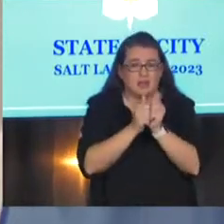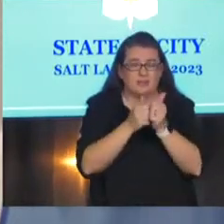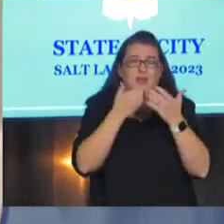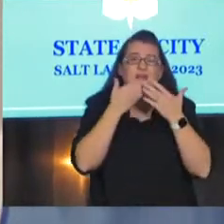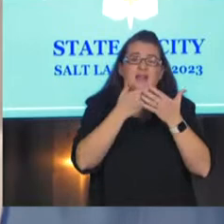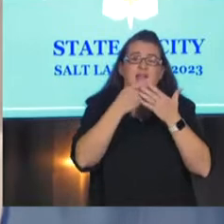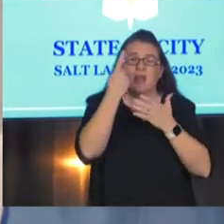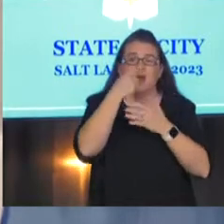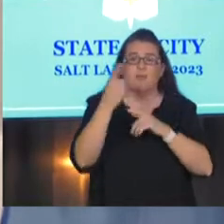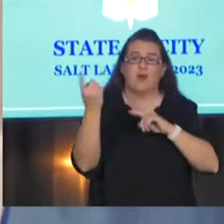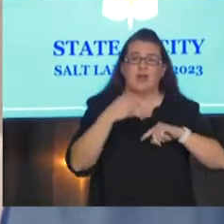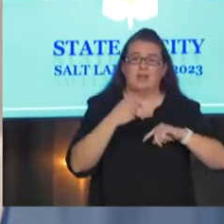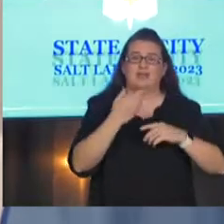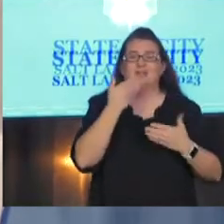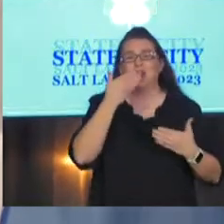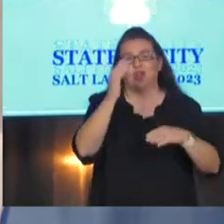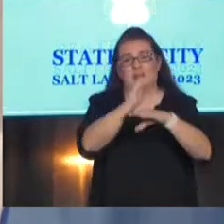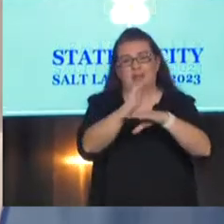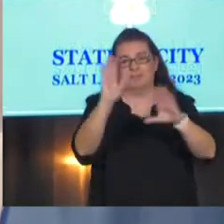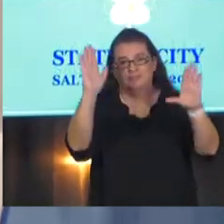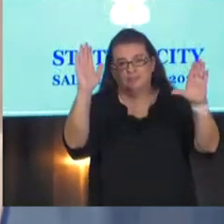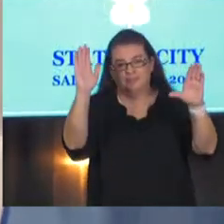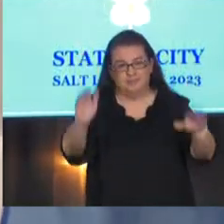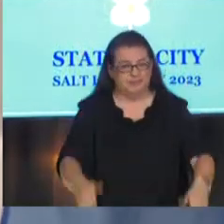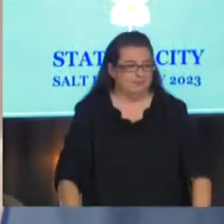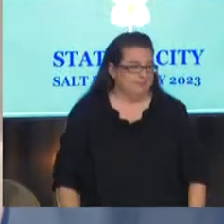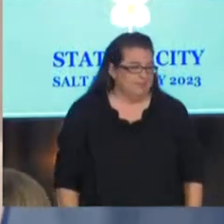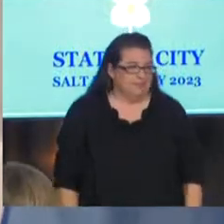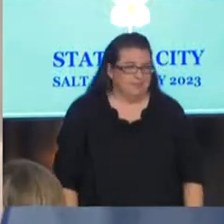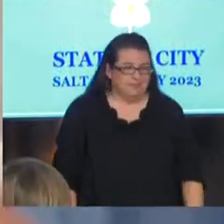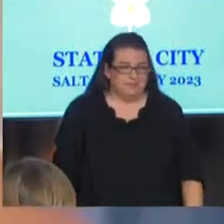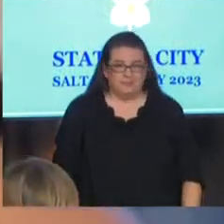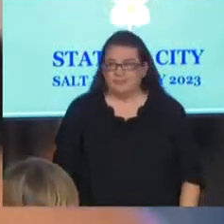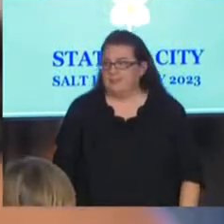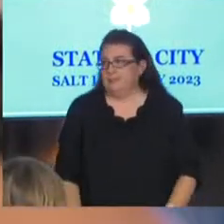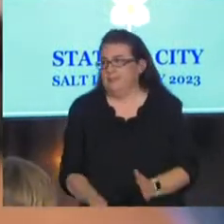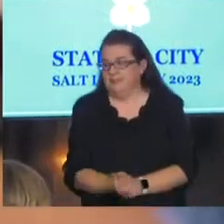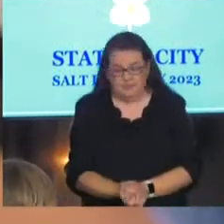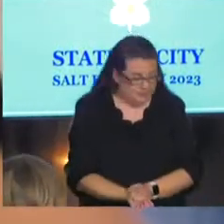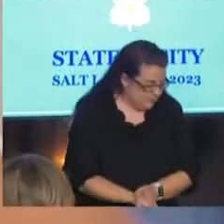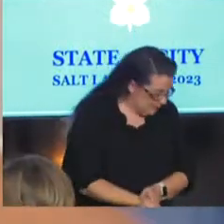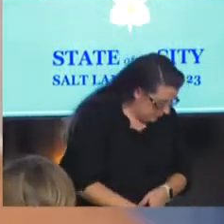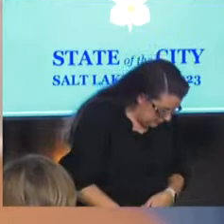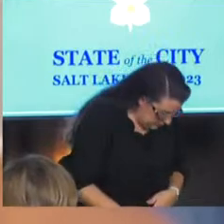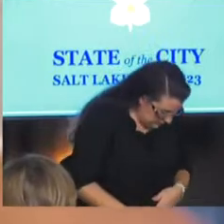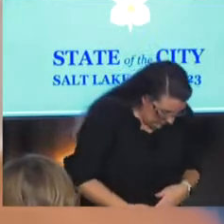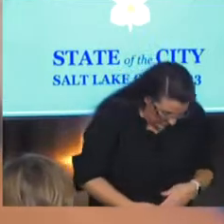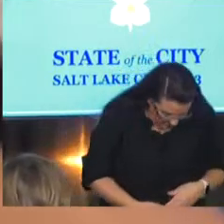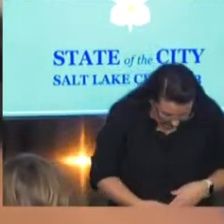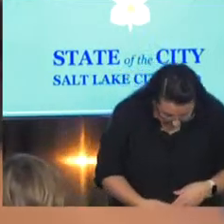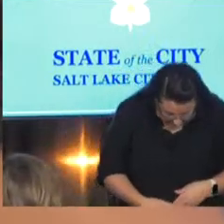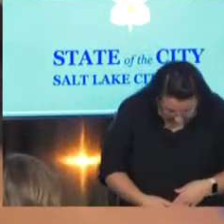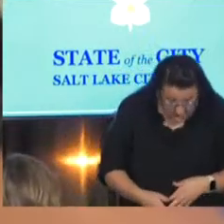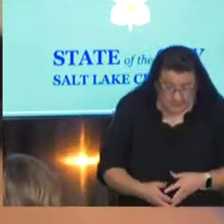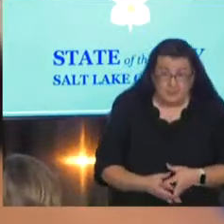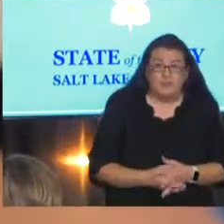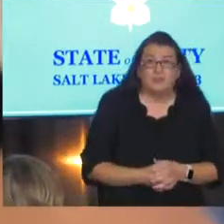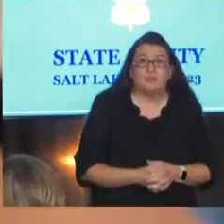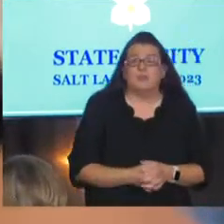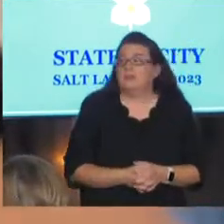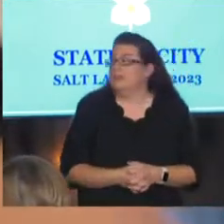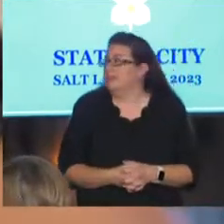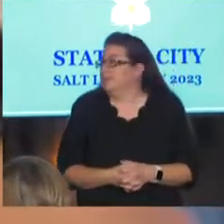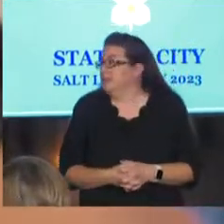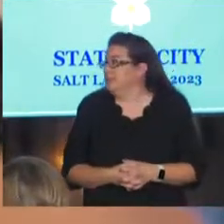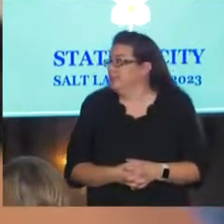here, and good night. Thank you. Thank you.